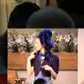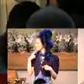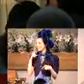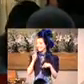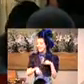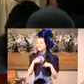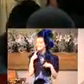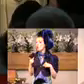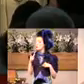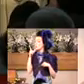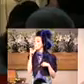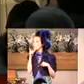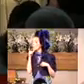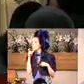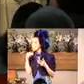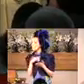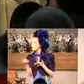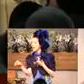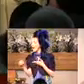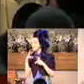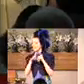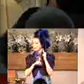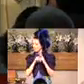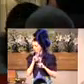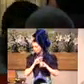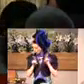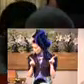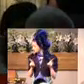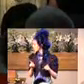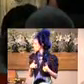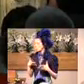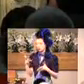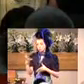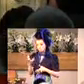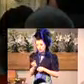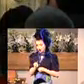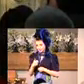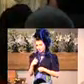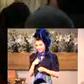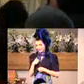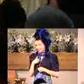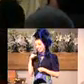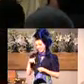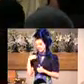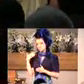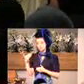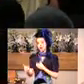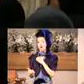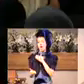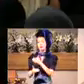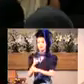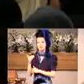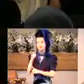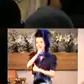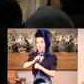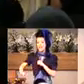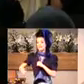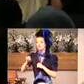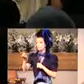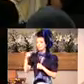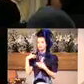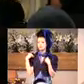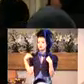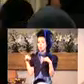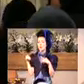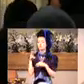whom, and I apologize for that, but please do trust me in this process. Any of you who have sold real